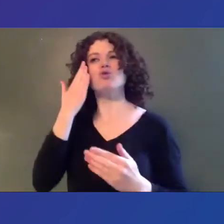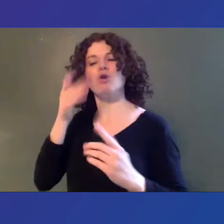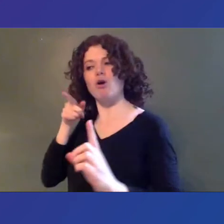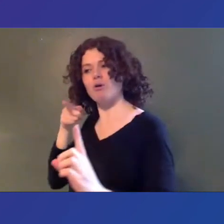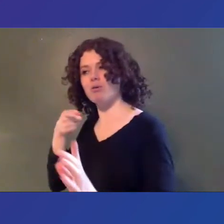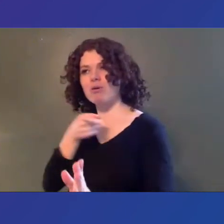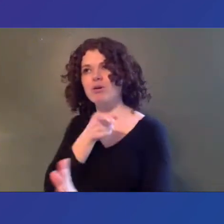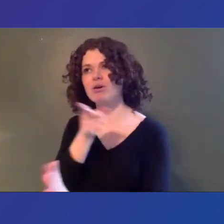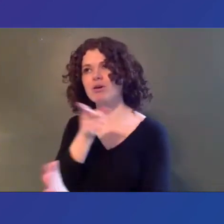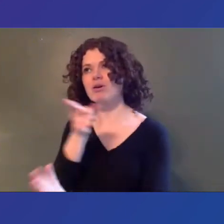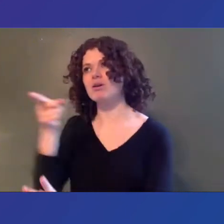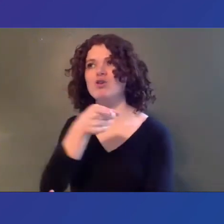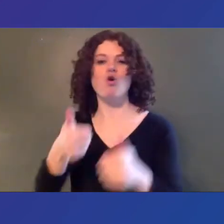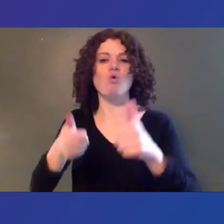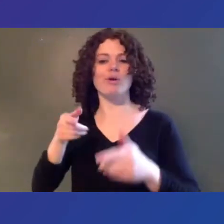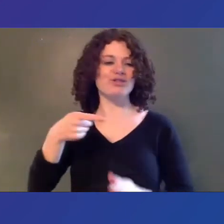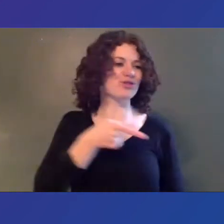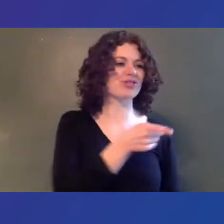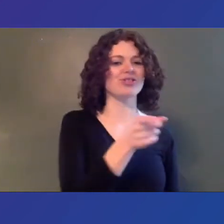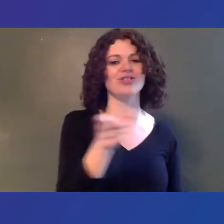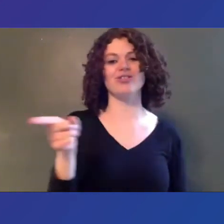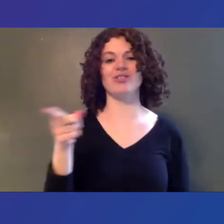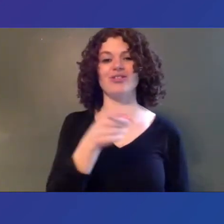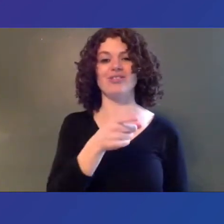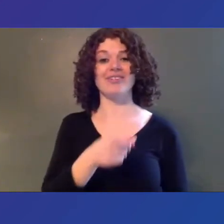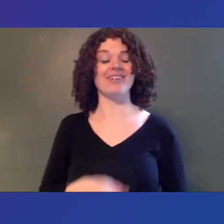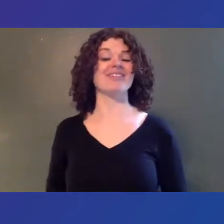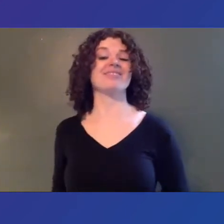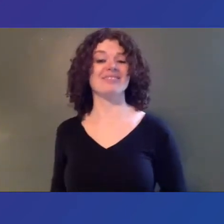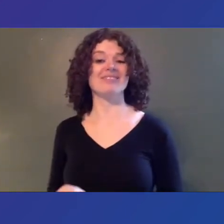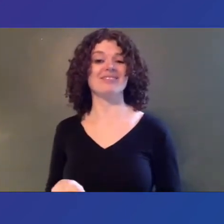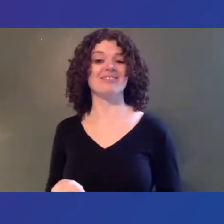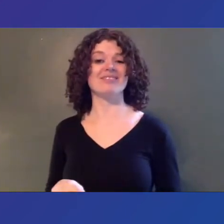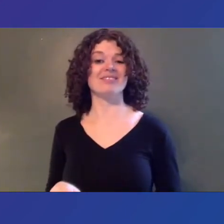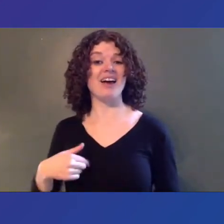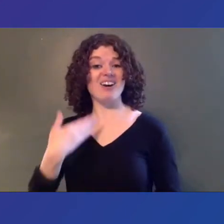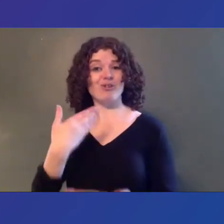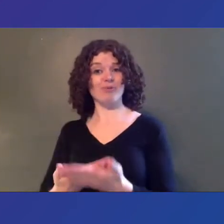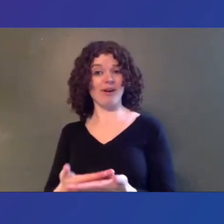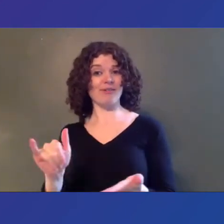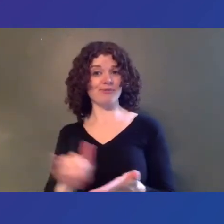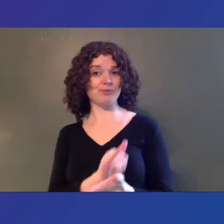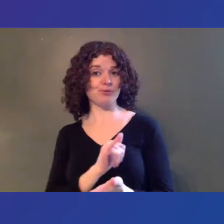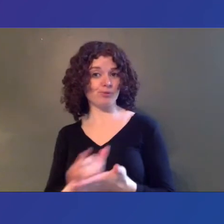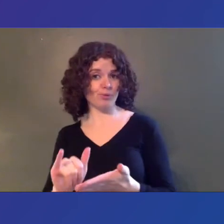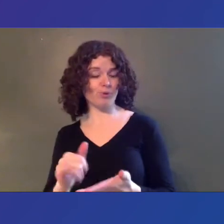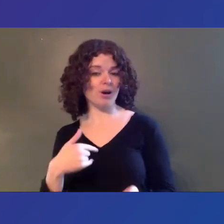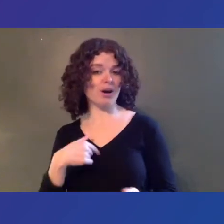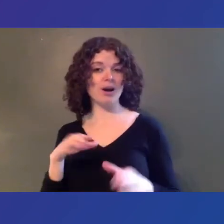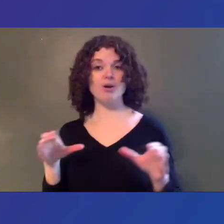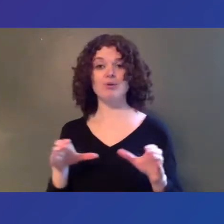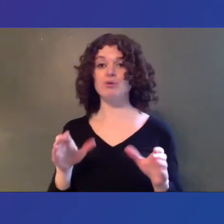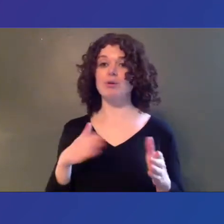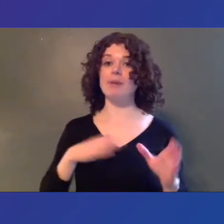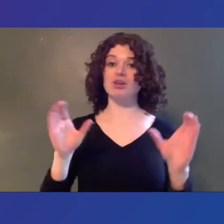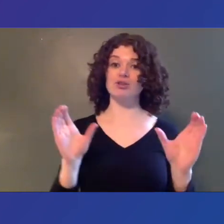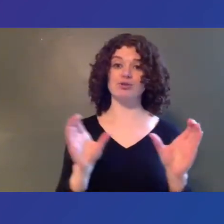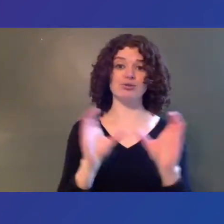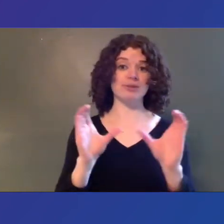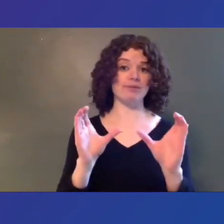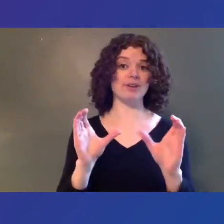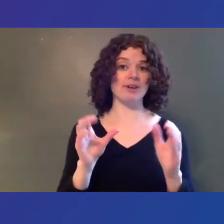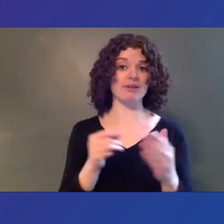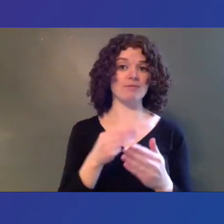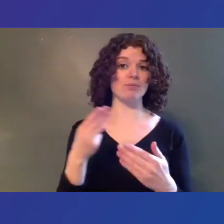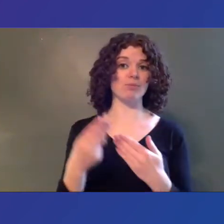When I came to New York City and I was doing the certificate program at the Alvin Nicolai and Mora Lewis School, I